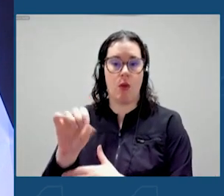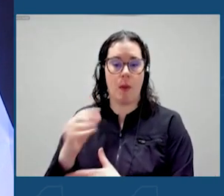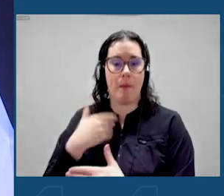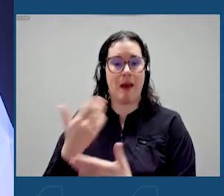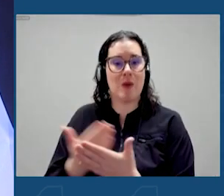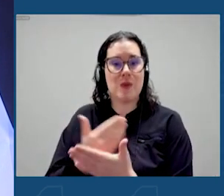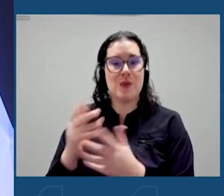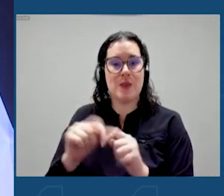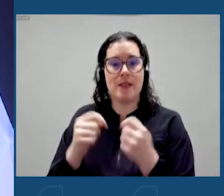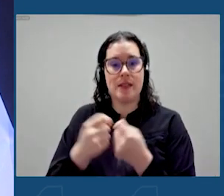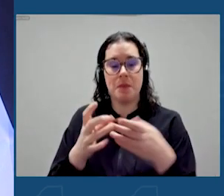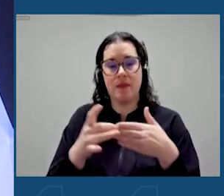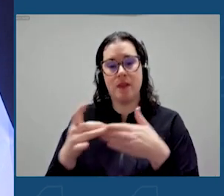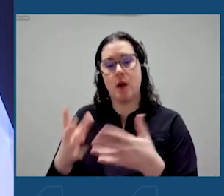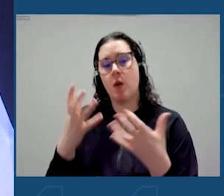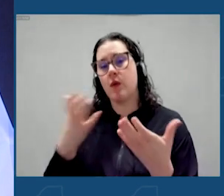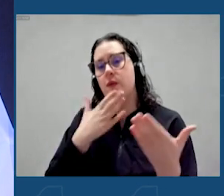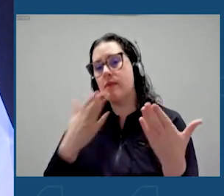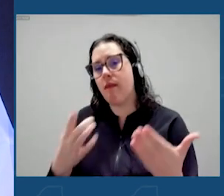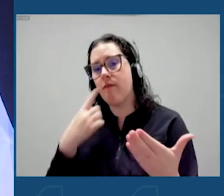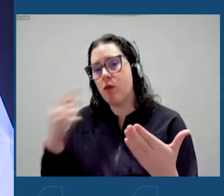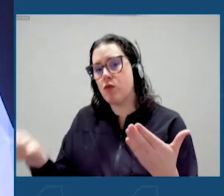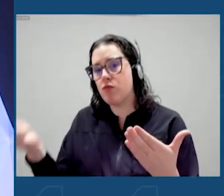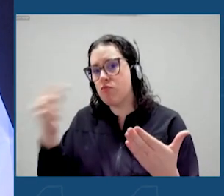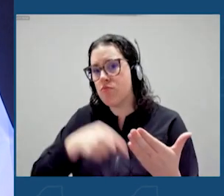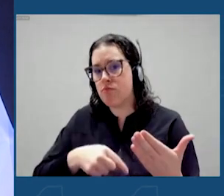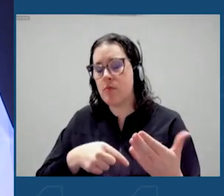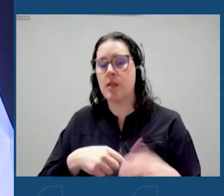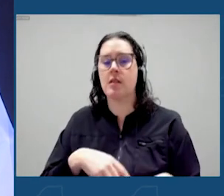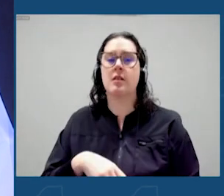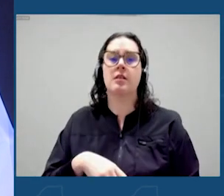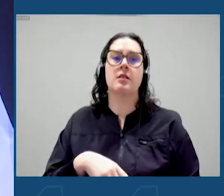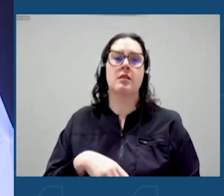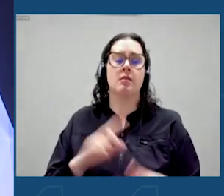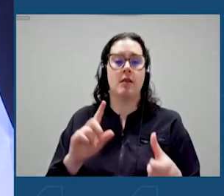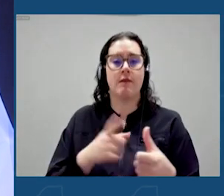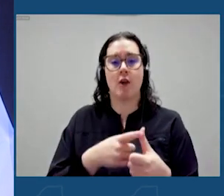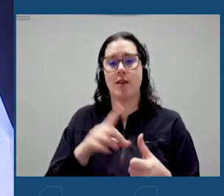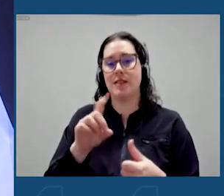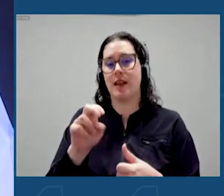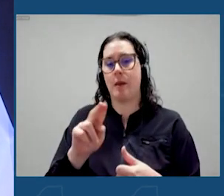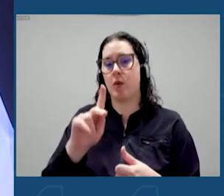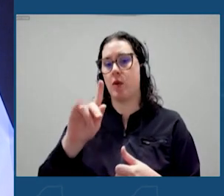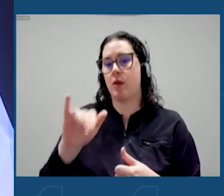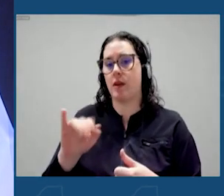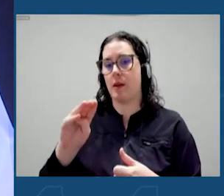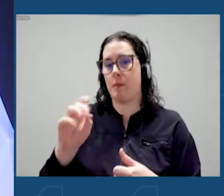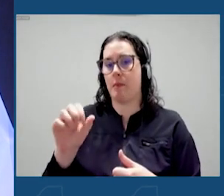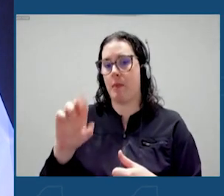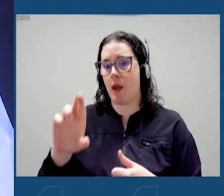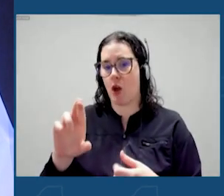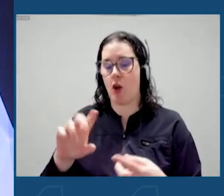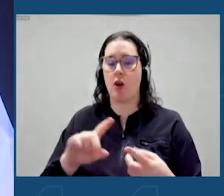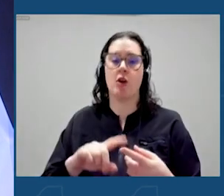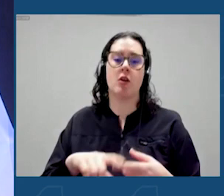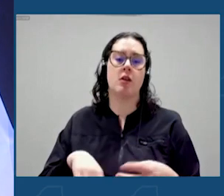them. Incoming First Deputy Mayor Sheena Wright, my Chief of Staff